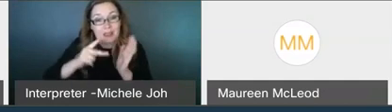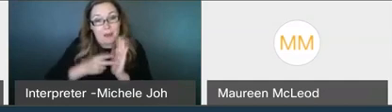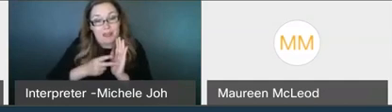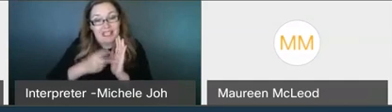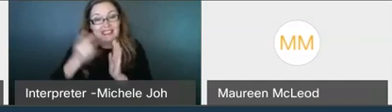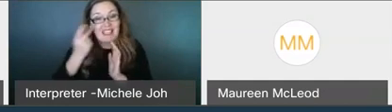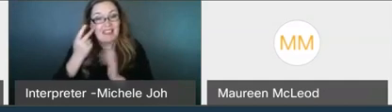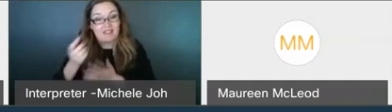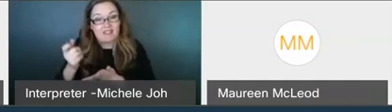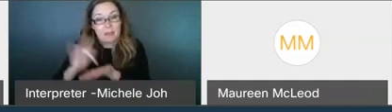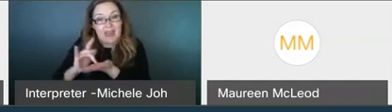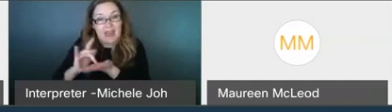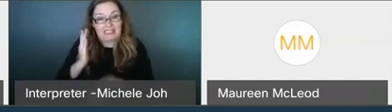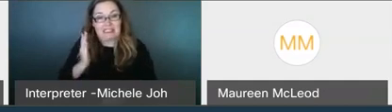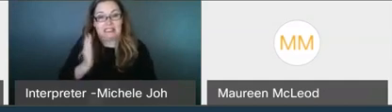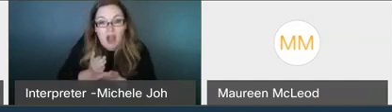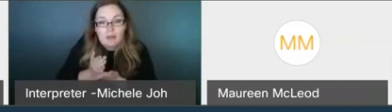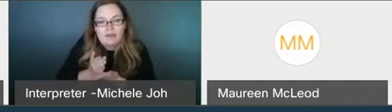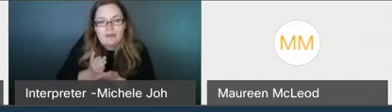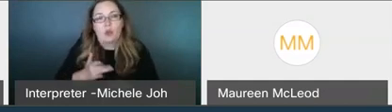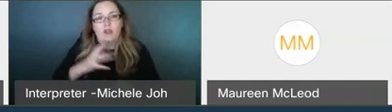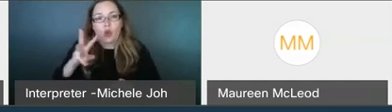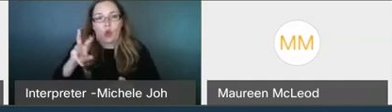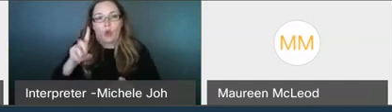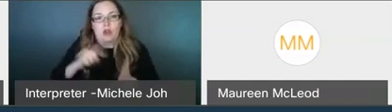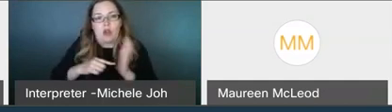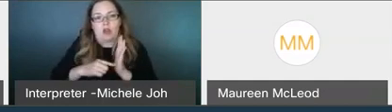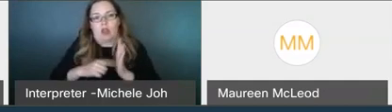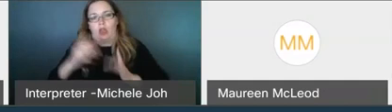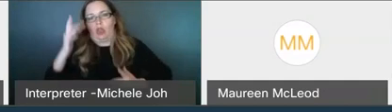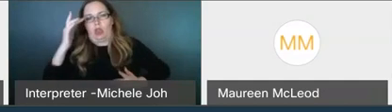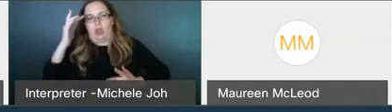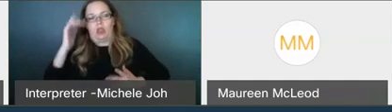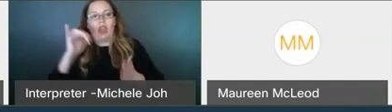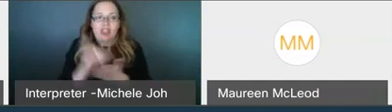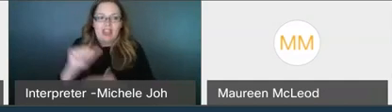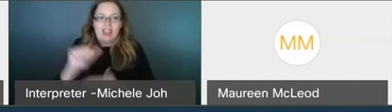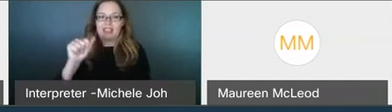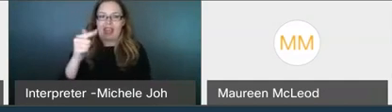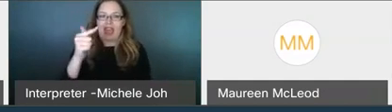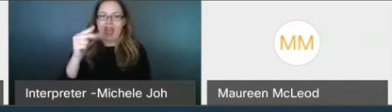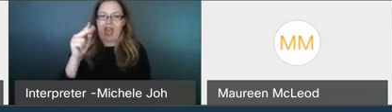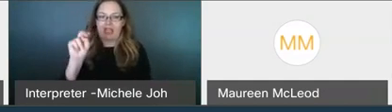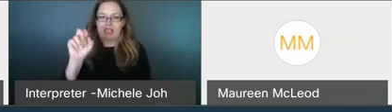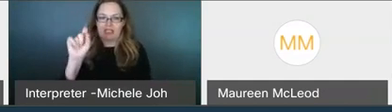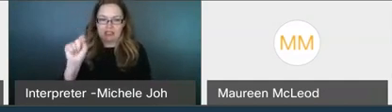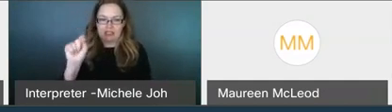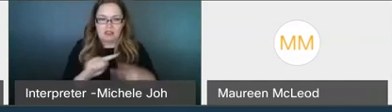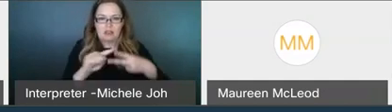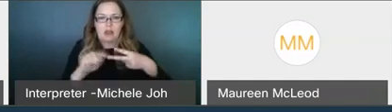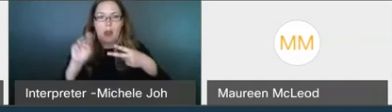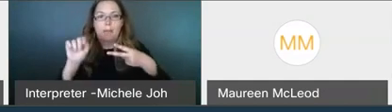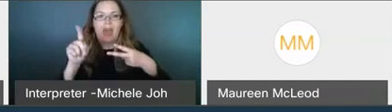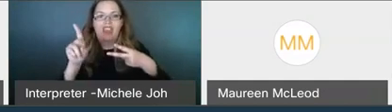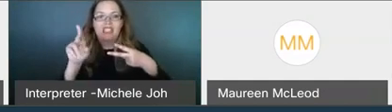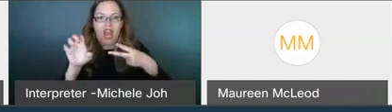withdraw. So that's the bottom line of what agonists are, and the agonists I'm talking about are methadone and buprenorphine.